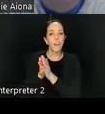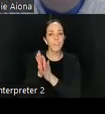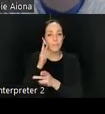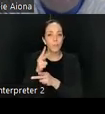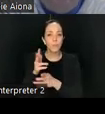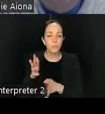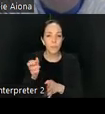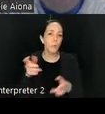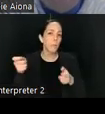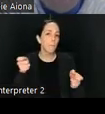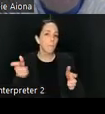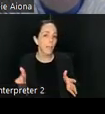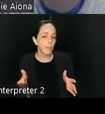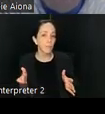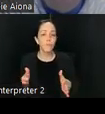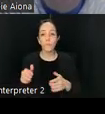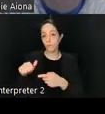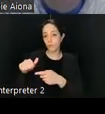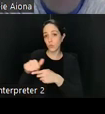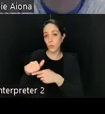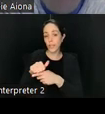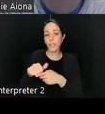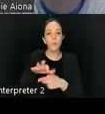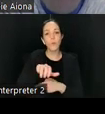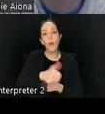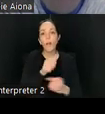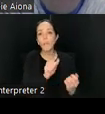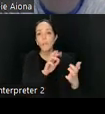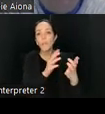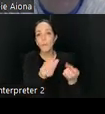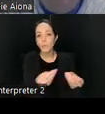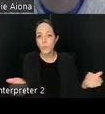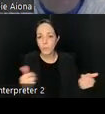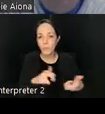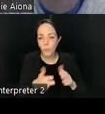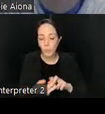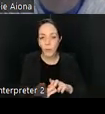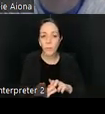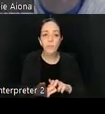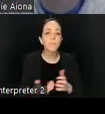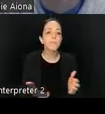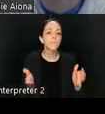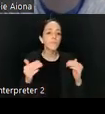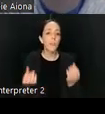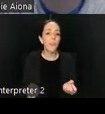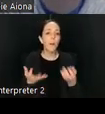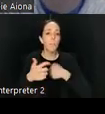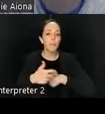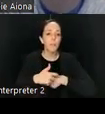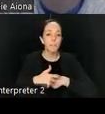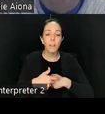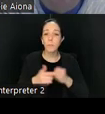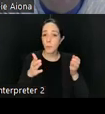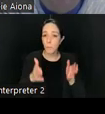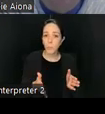action, training, or alternative resolution. The number of times a bureau employee failed to comply with